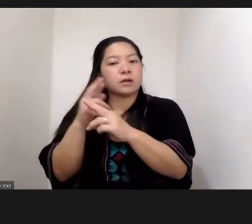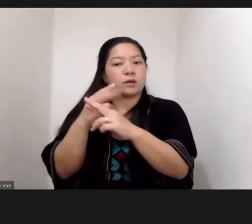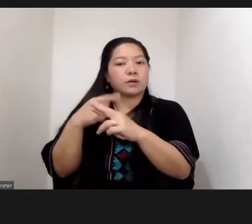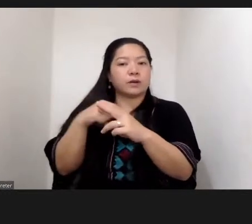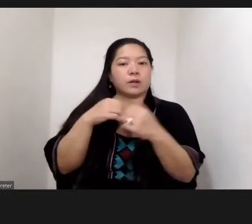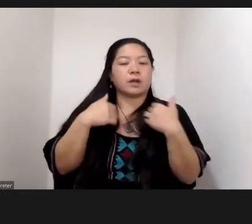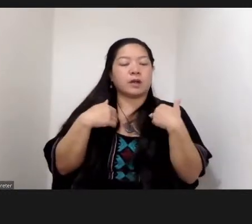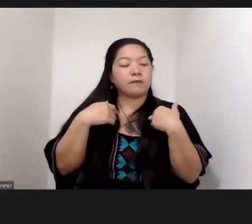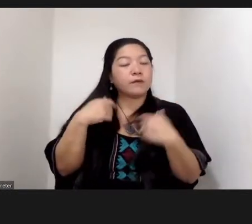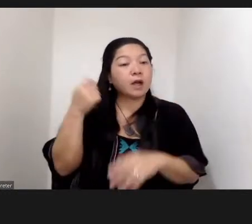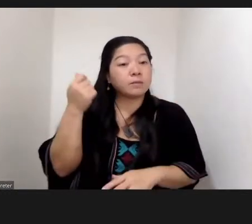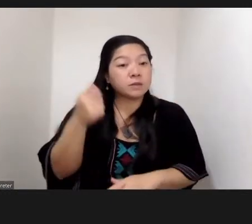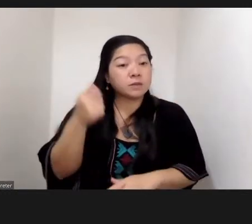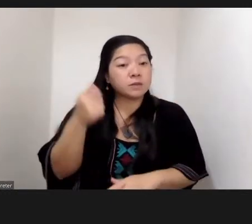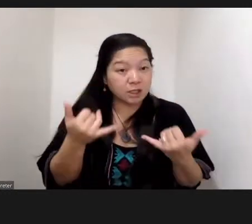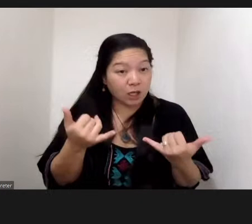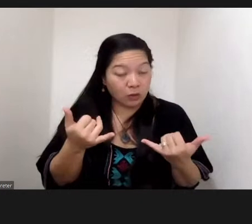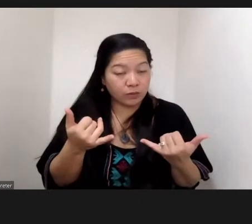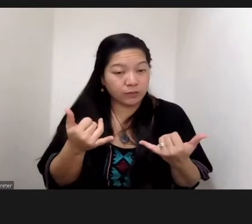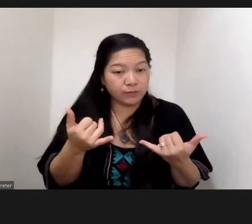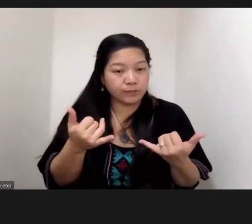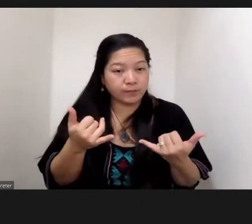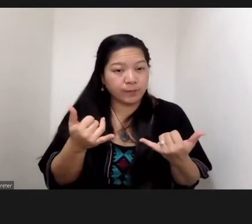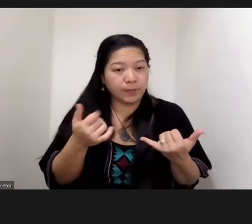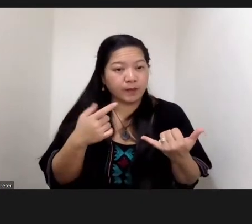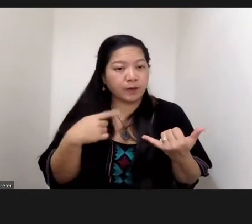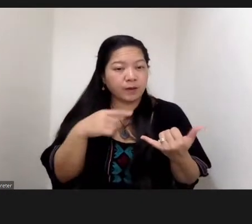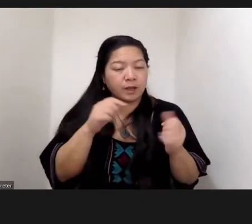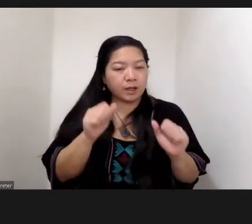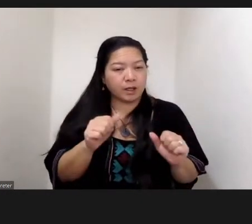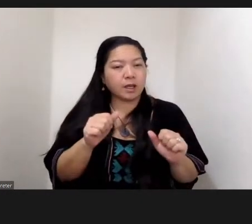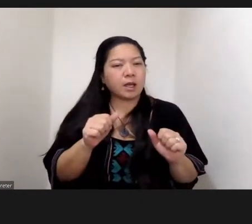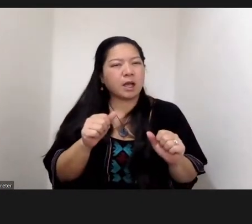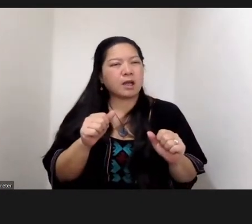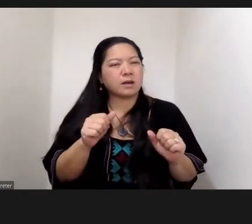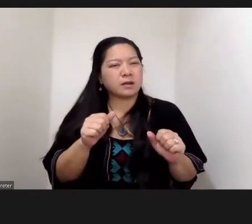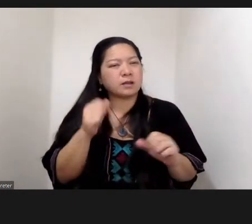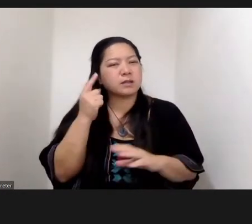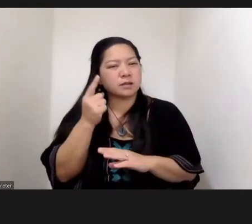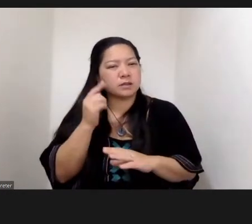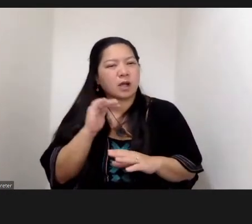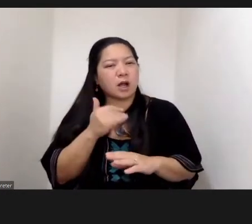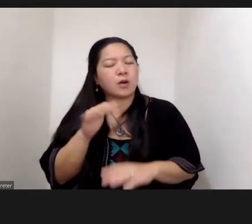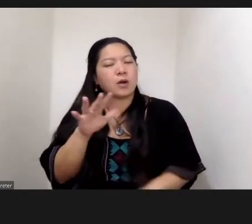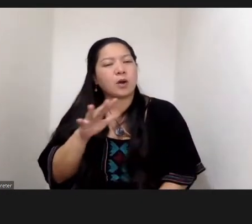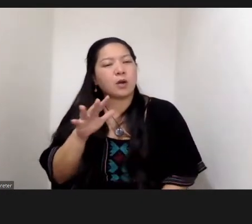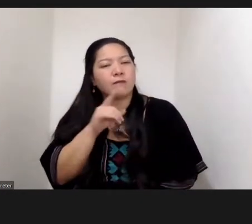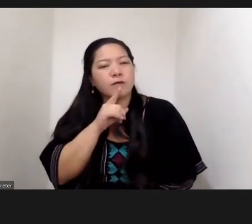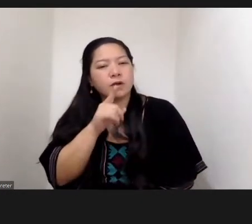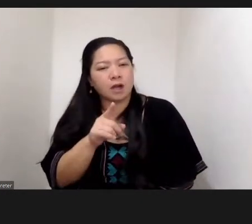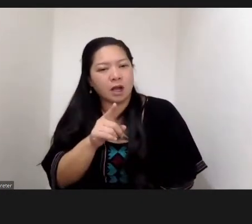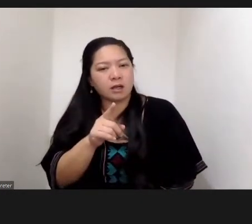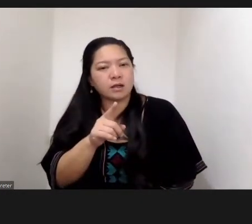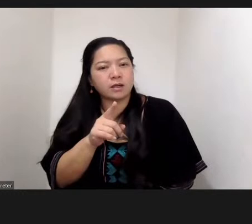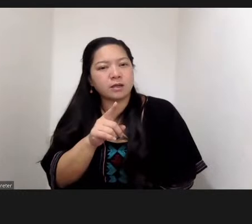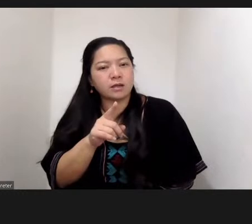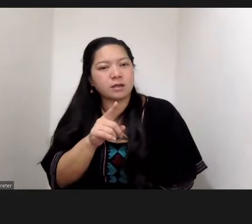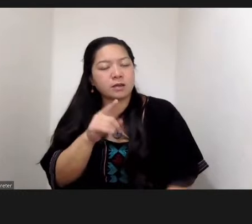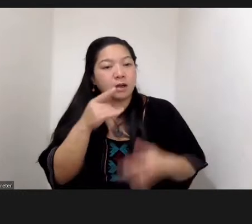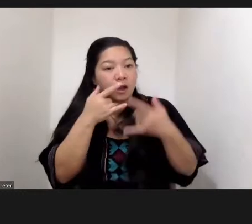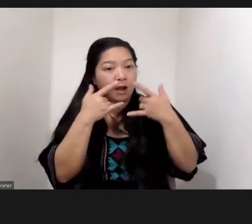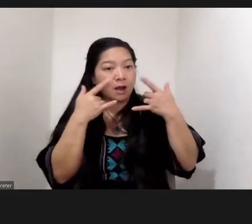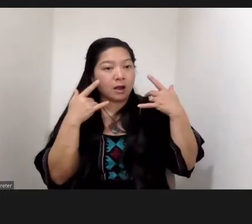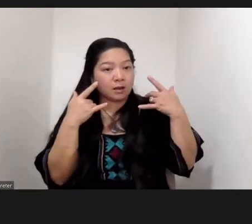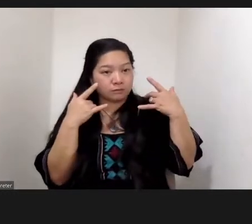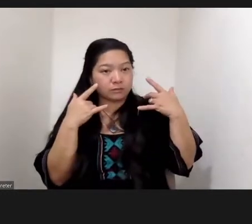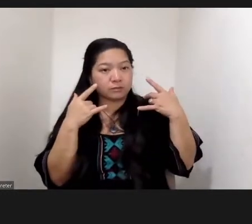objective lens through which we can consider our local factors and fashion a